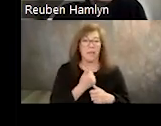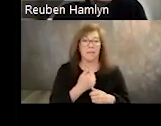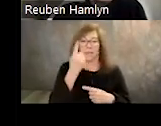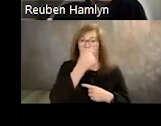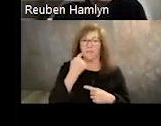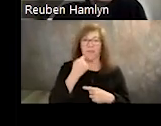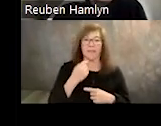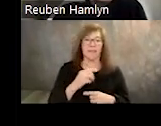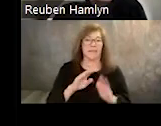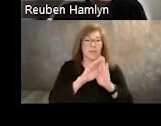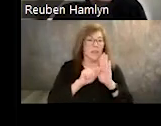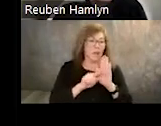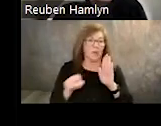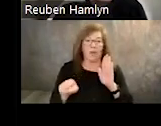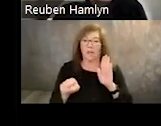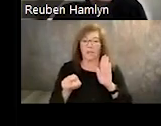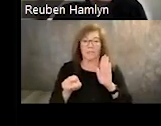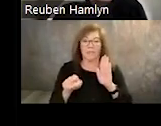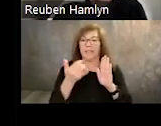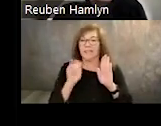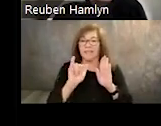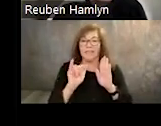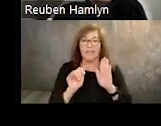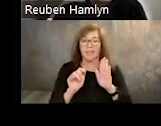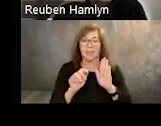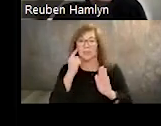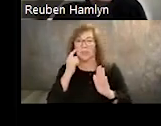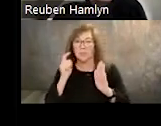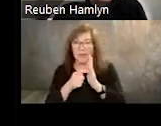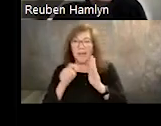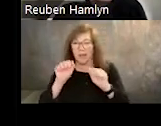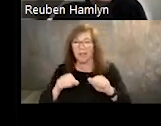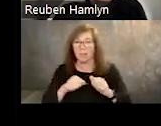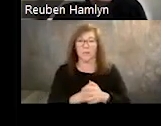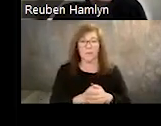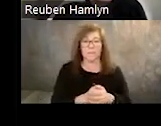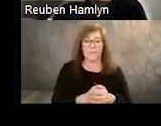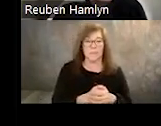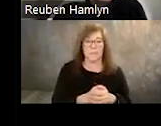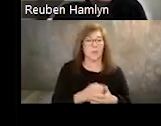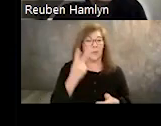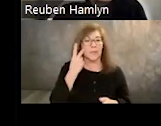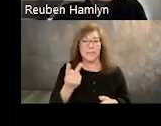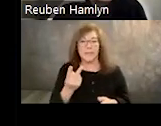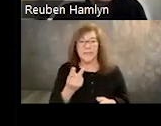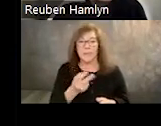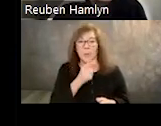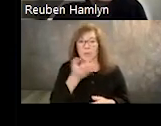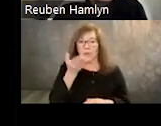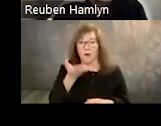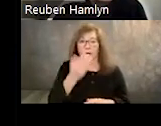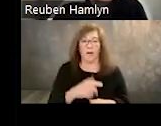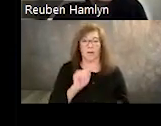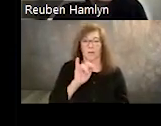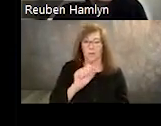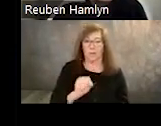on the background, they are still recognizable. You can see that the tool hasn't picked